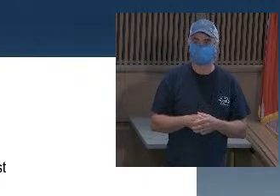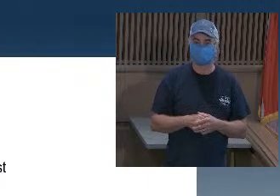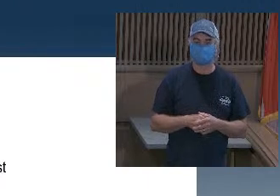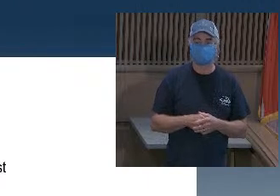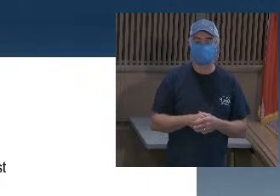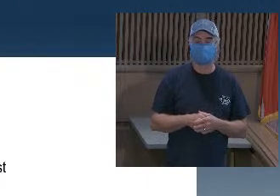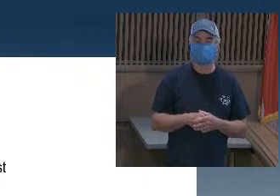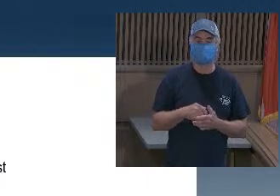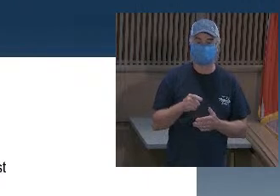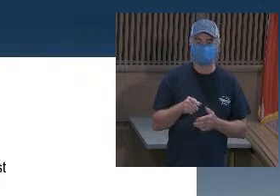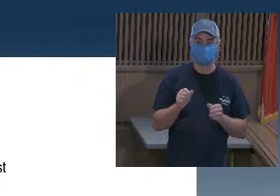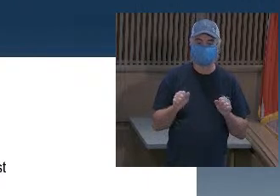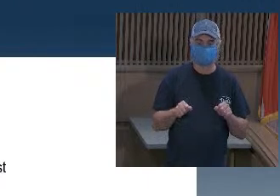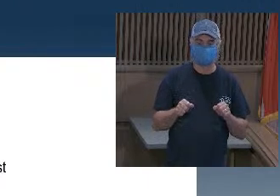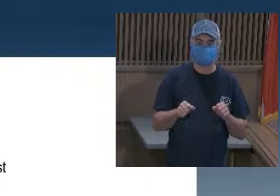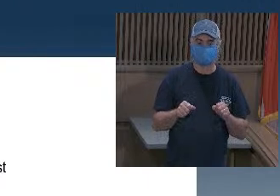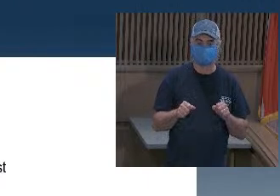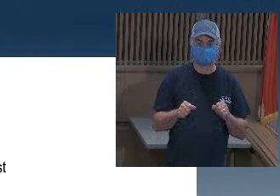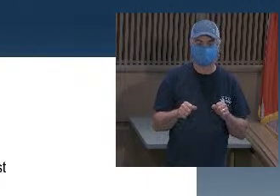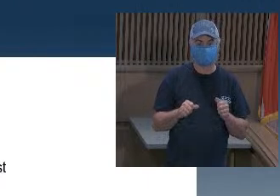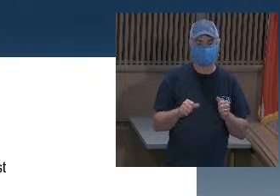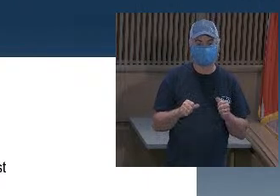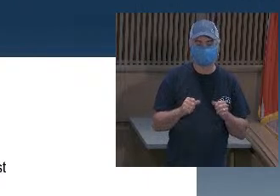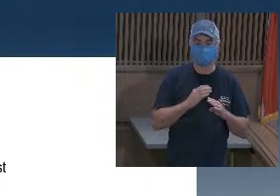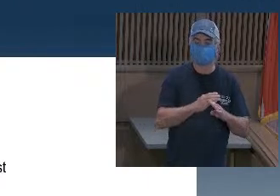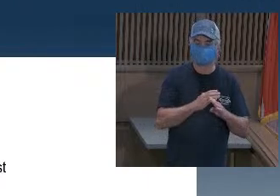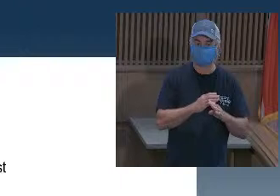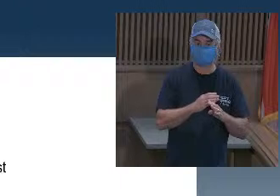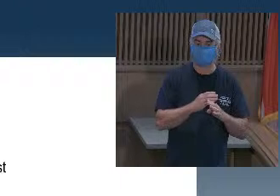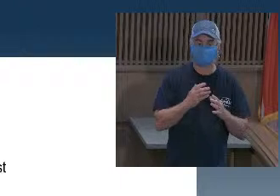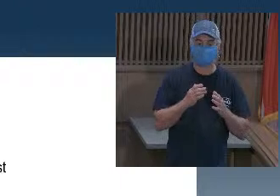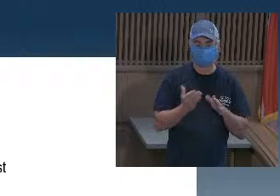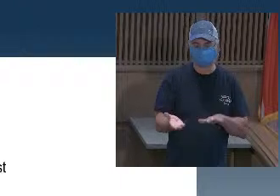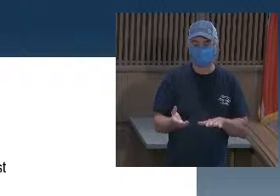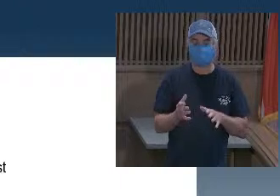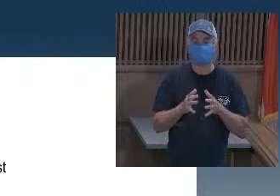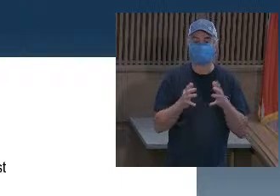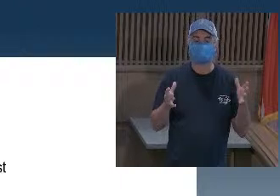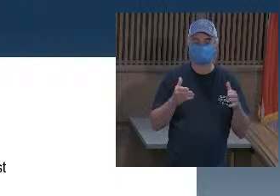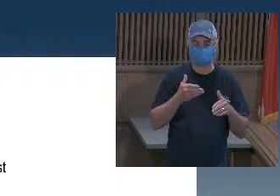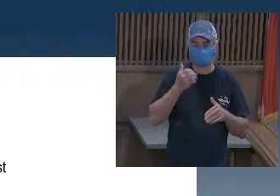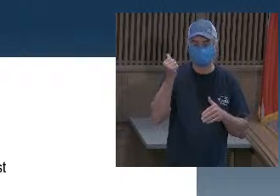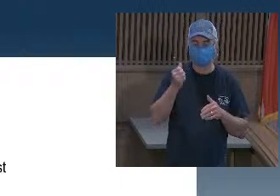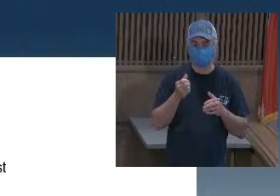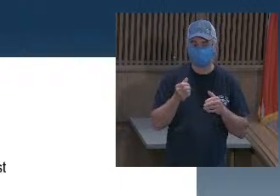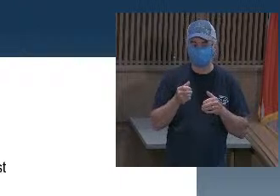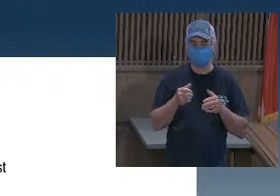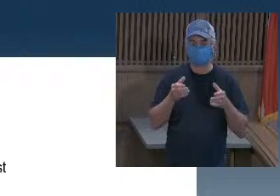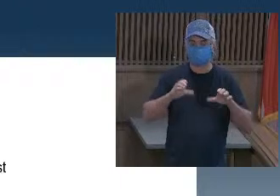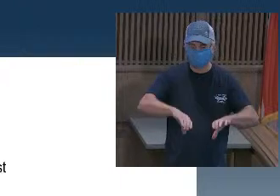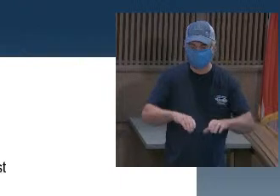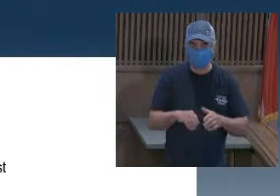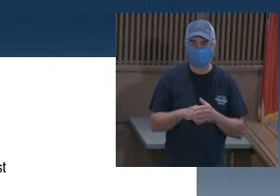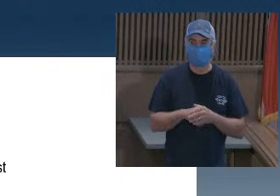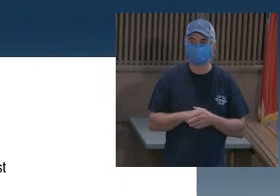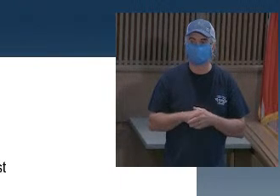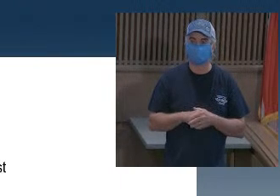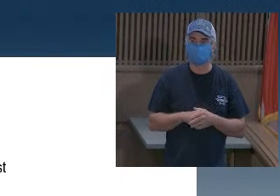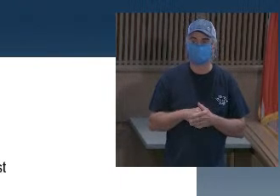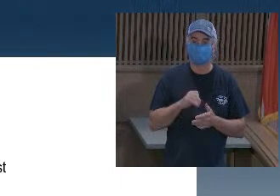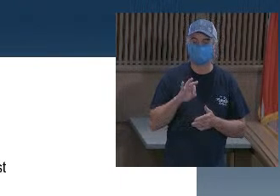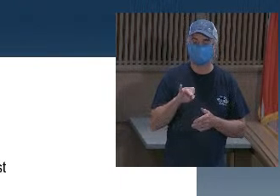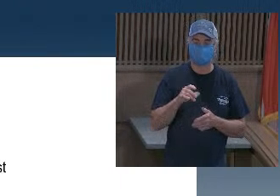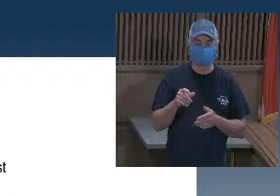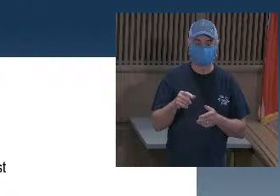better chance of not dying from the virus. By not getting vaccinated, you're hurting yourself. You're also hurting